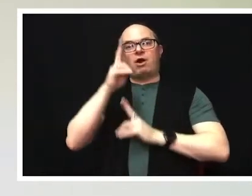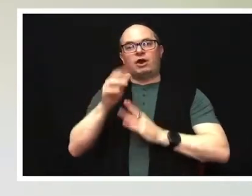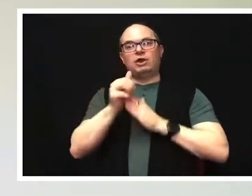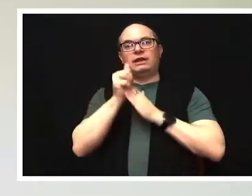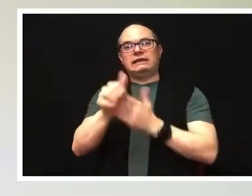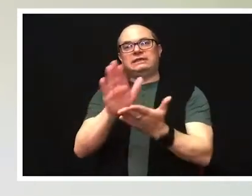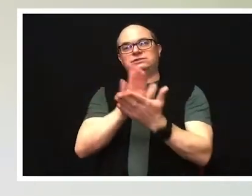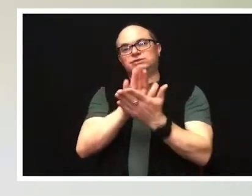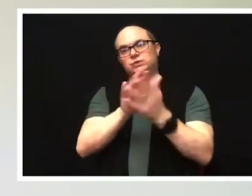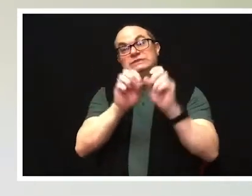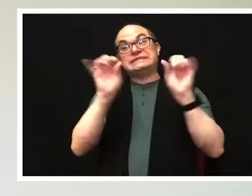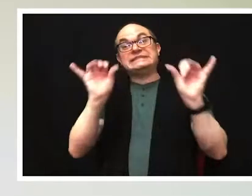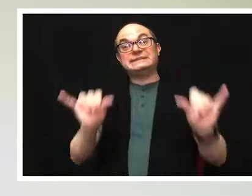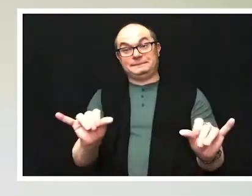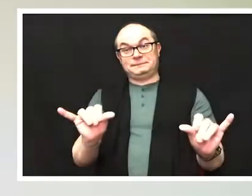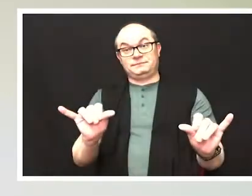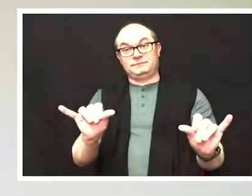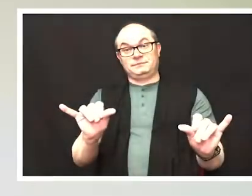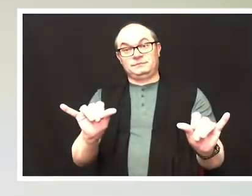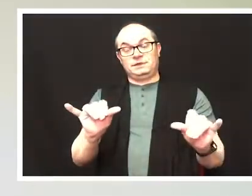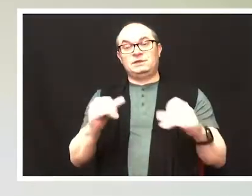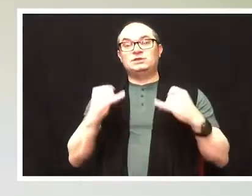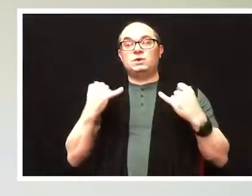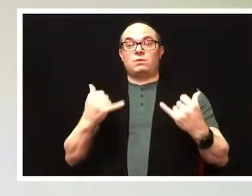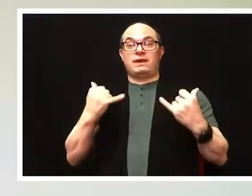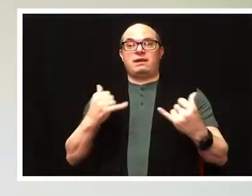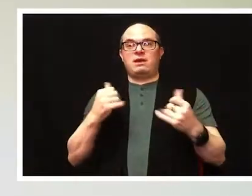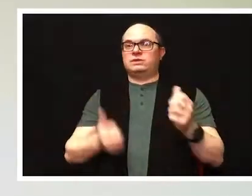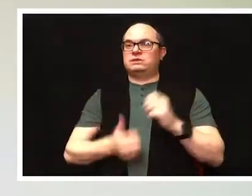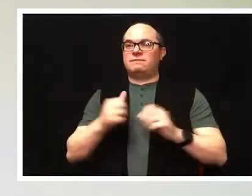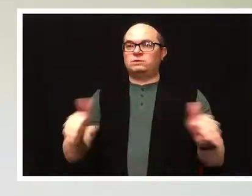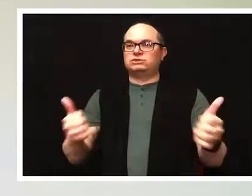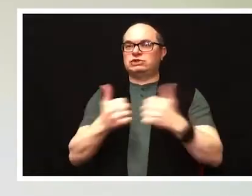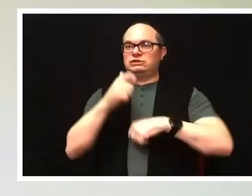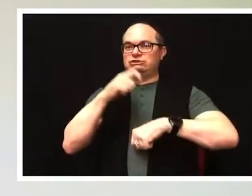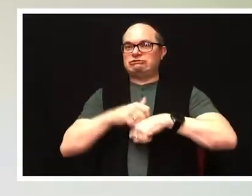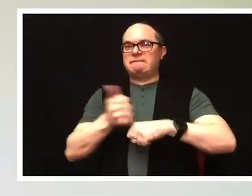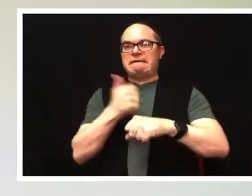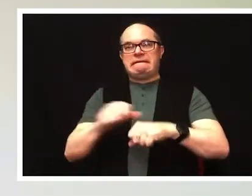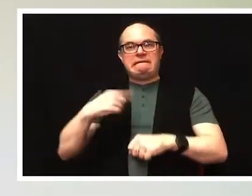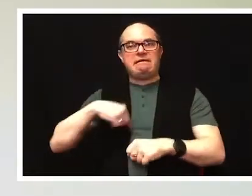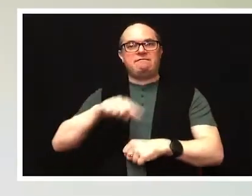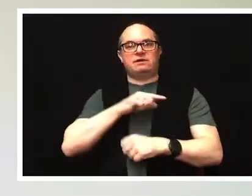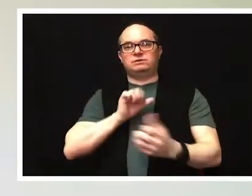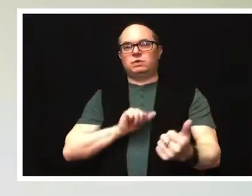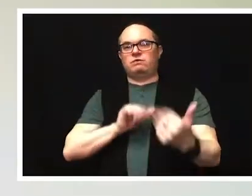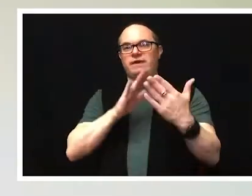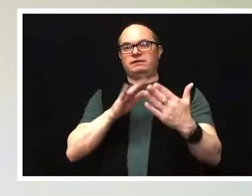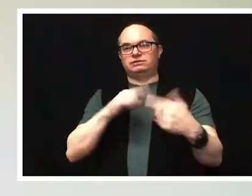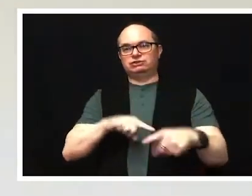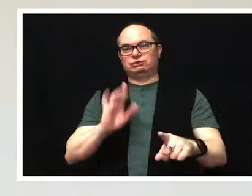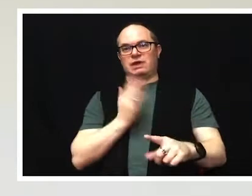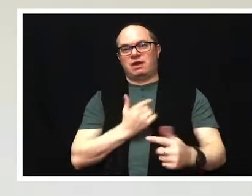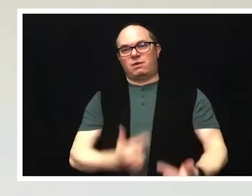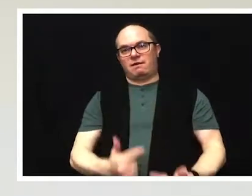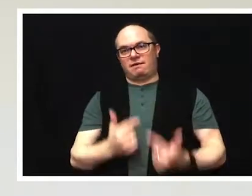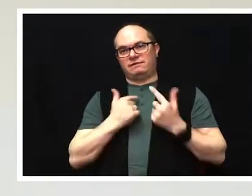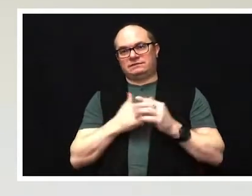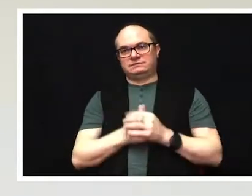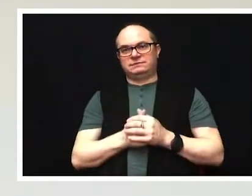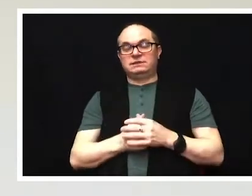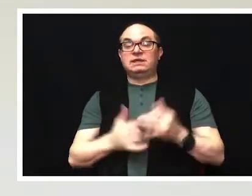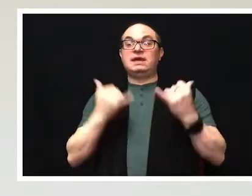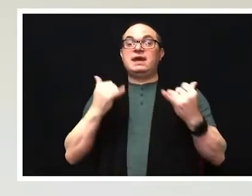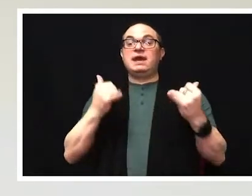of leading a school system through what is the most challenging time that any of us will ever face in our lifetimes. In